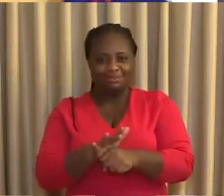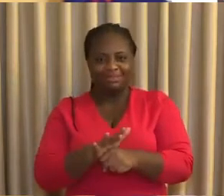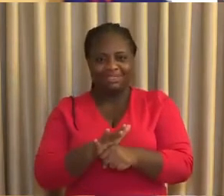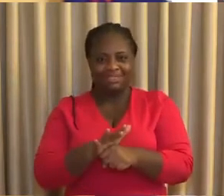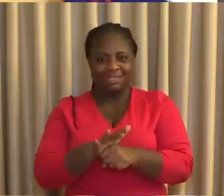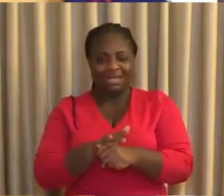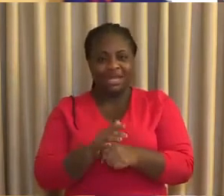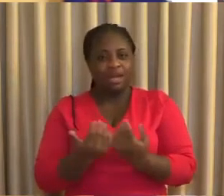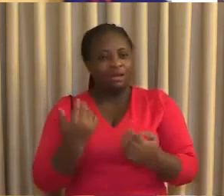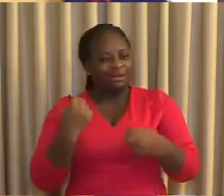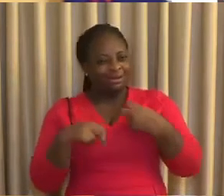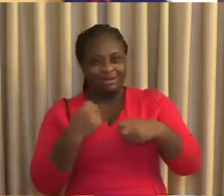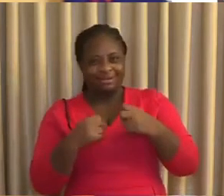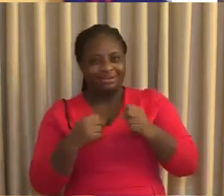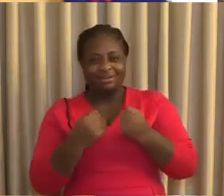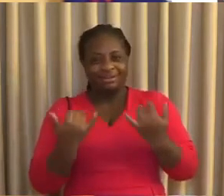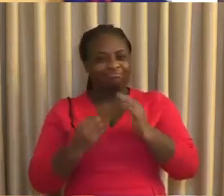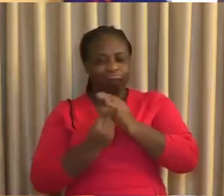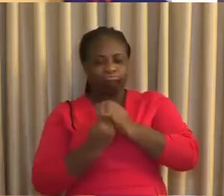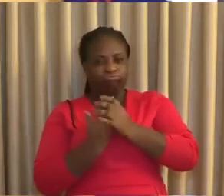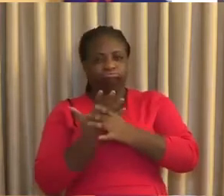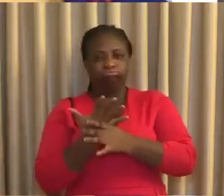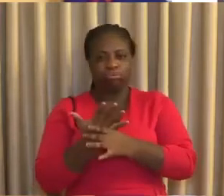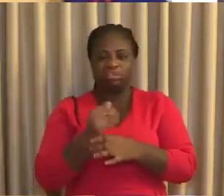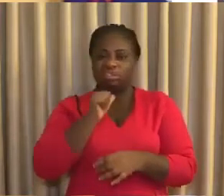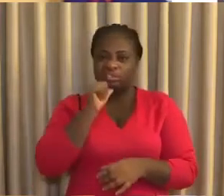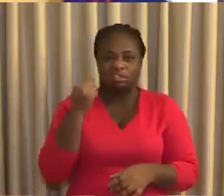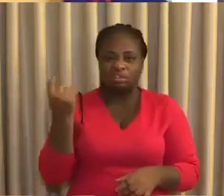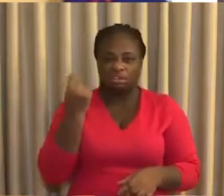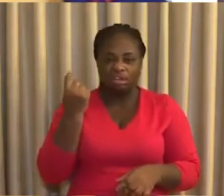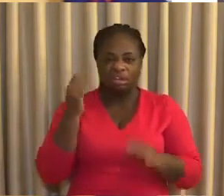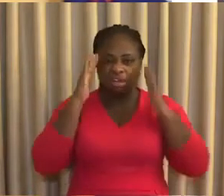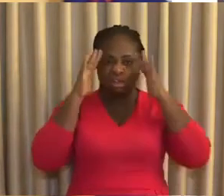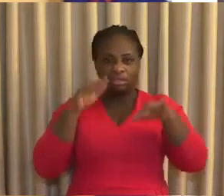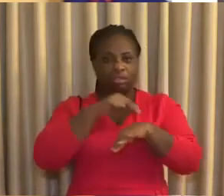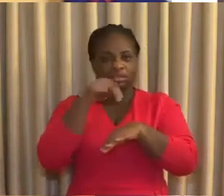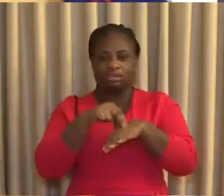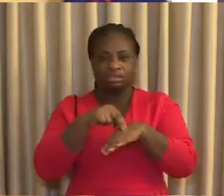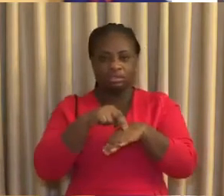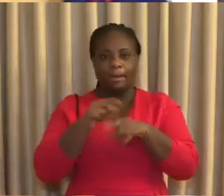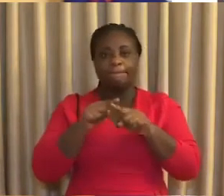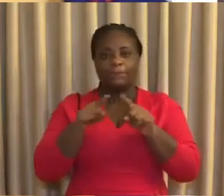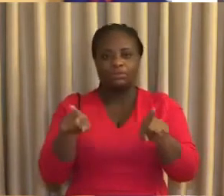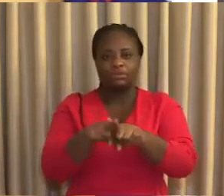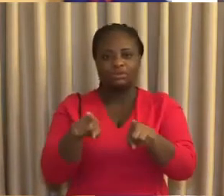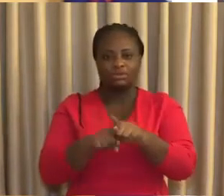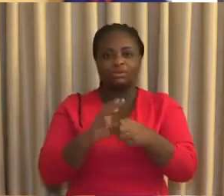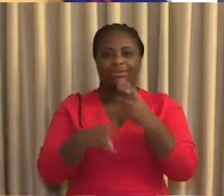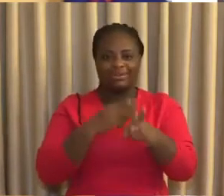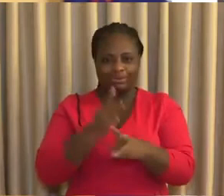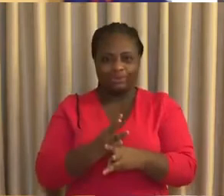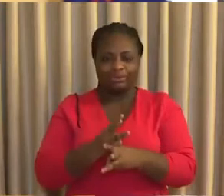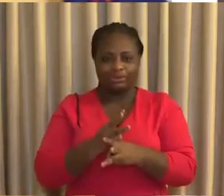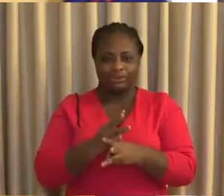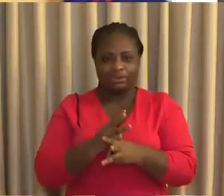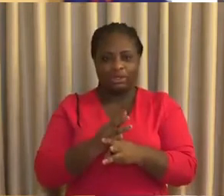on the matter which continues to grip not only the attention of the nation, but also of the entire world,